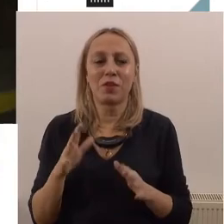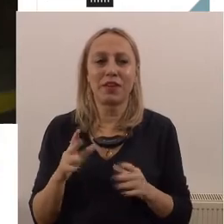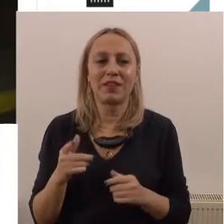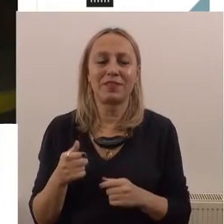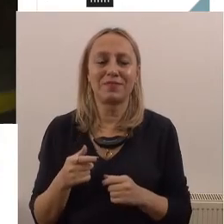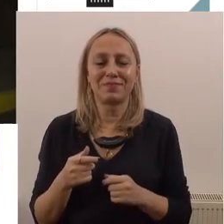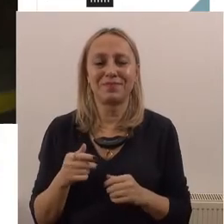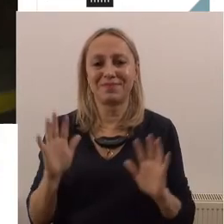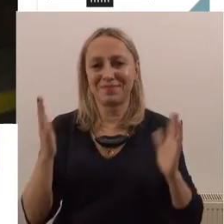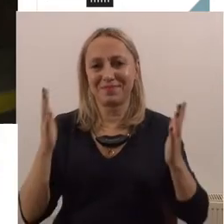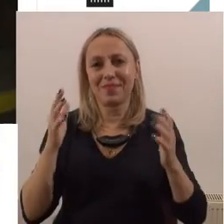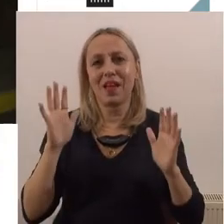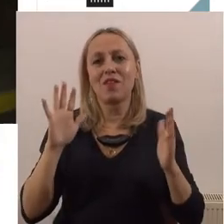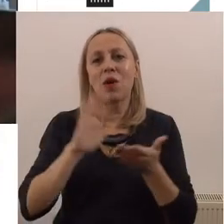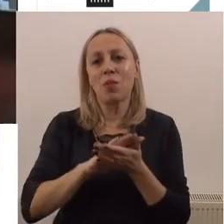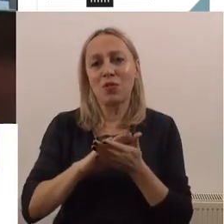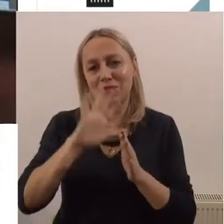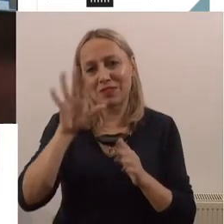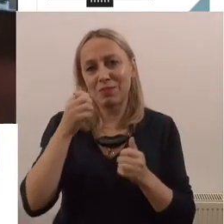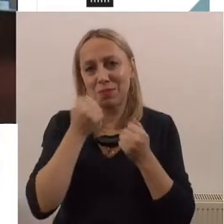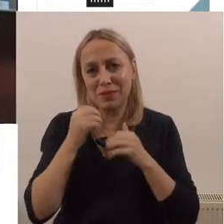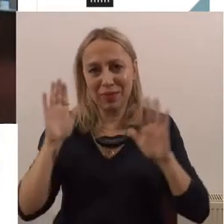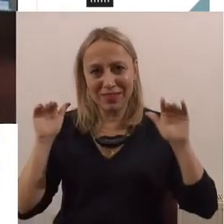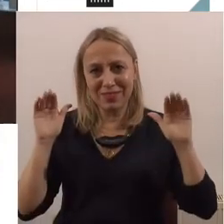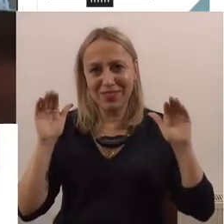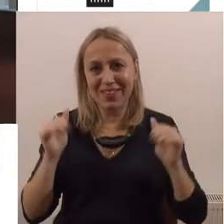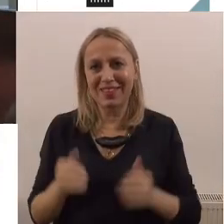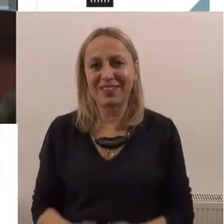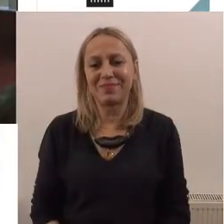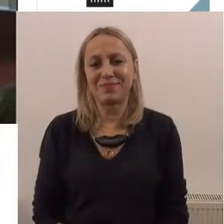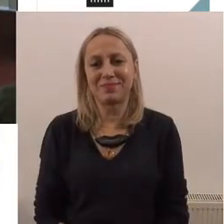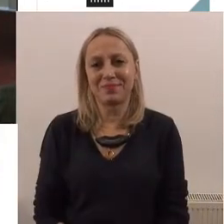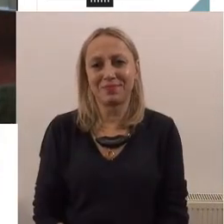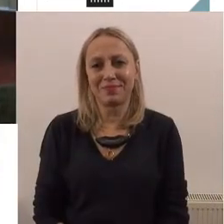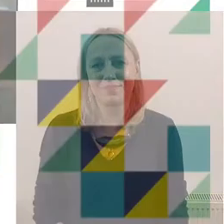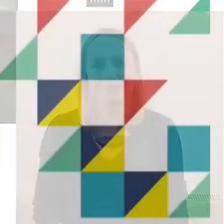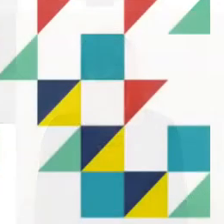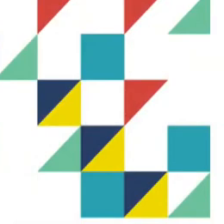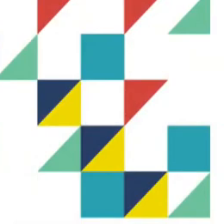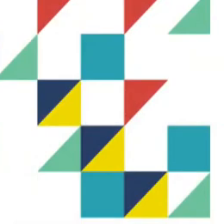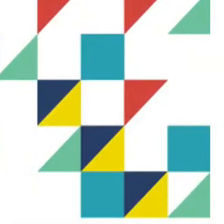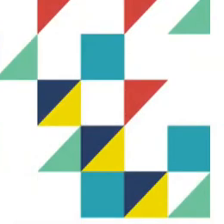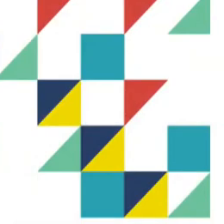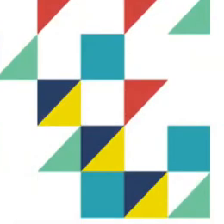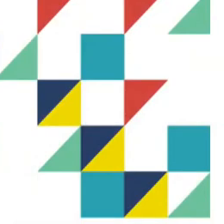you again during the coffee break or at lunchtime. Thank you. Thank you.